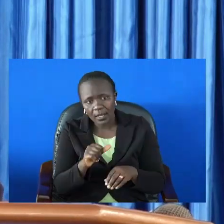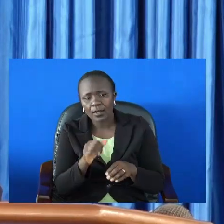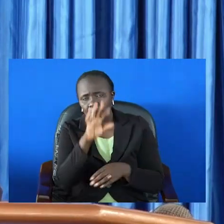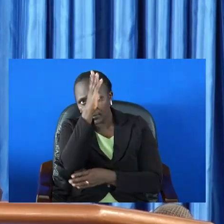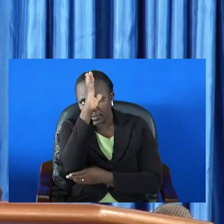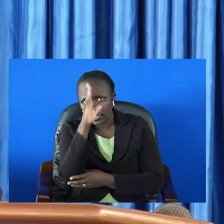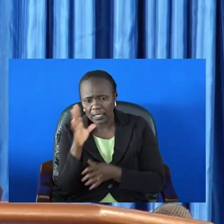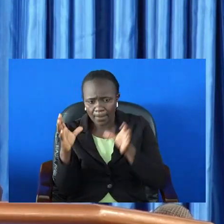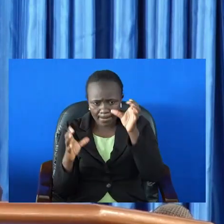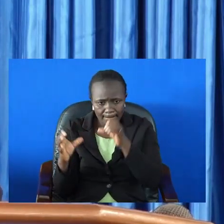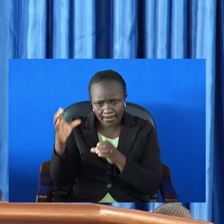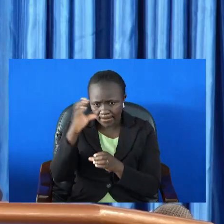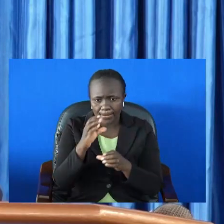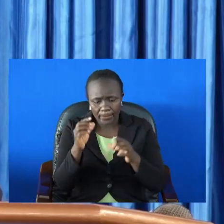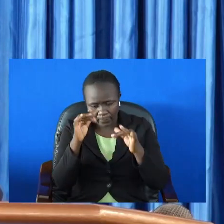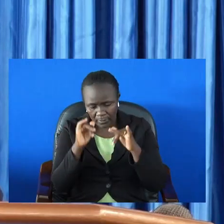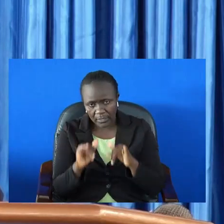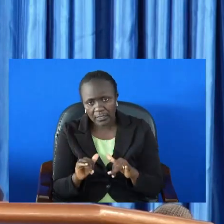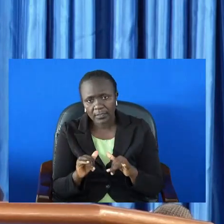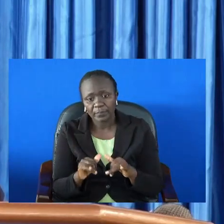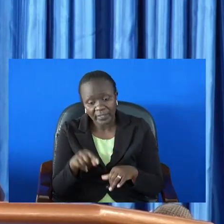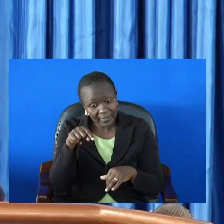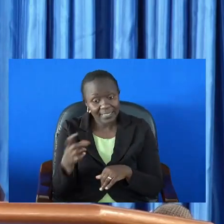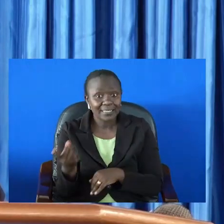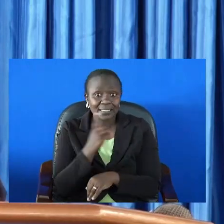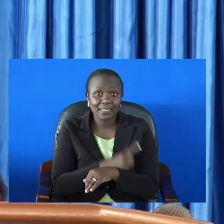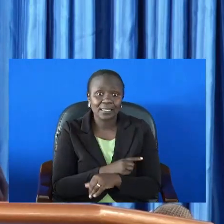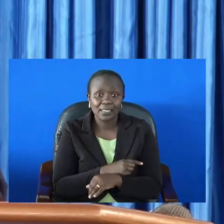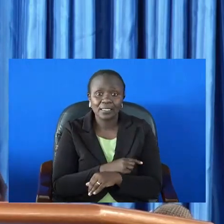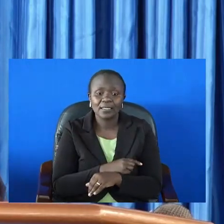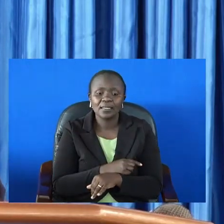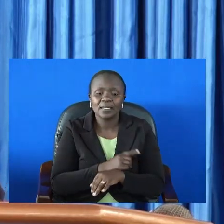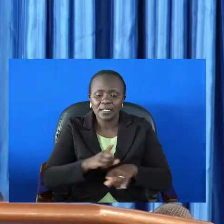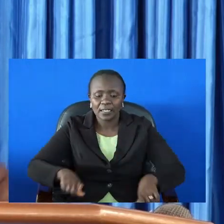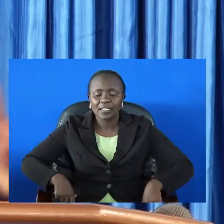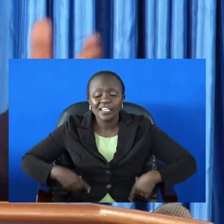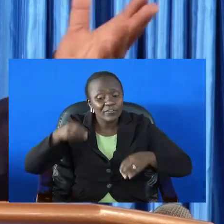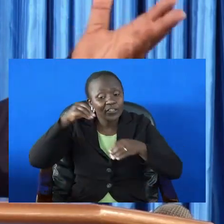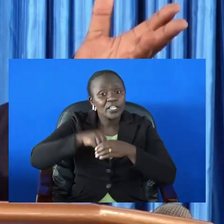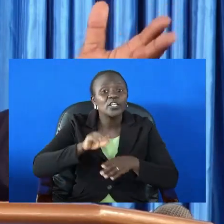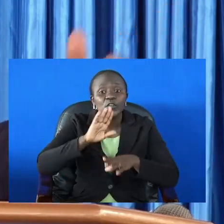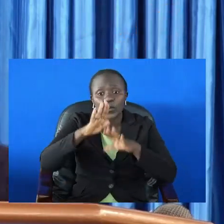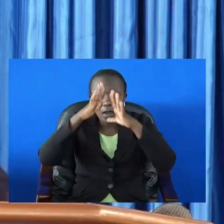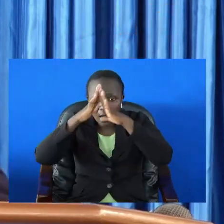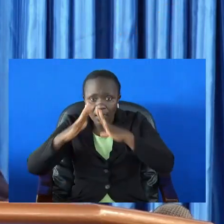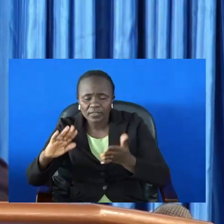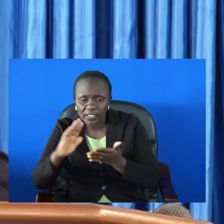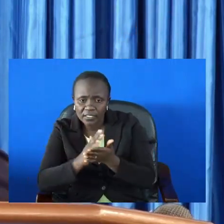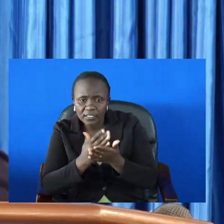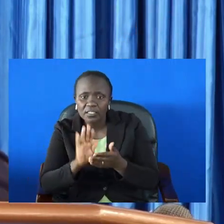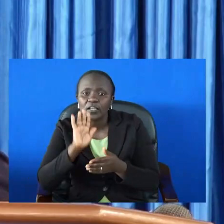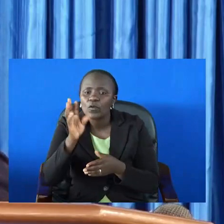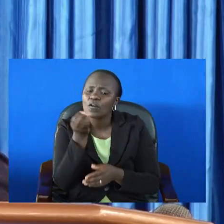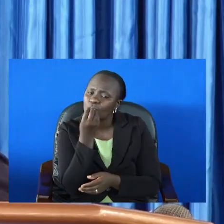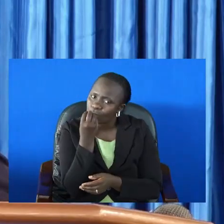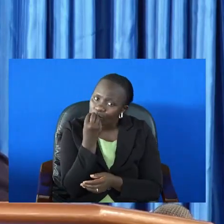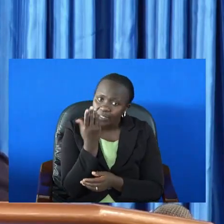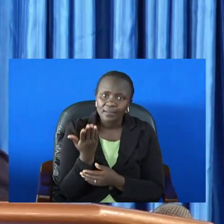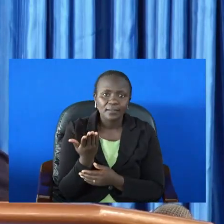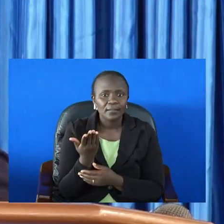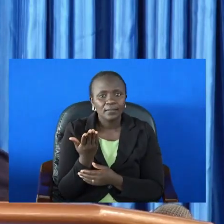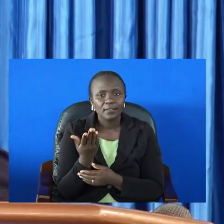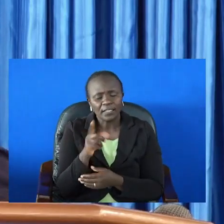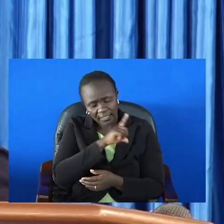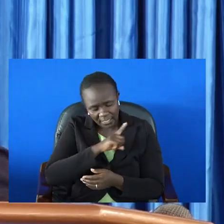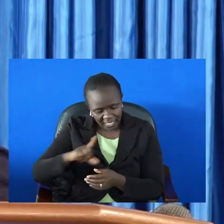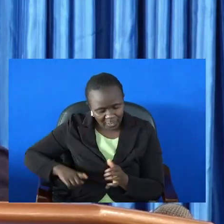tree. Let me today live with you in your house and even share your meals." The